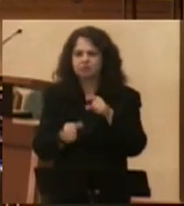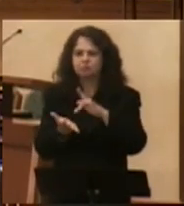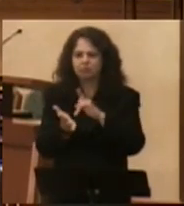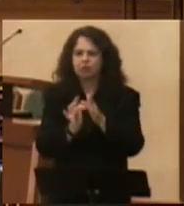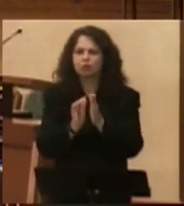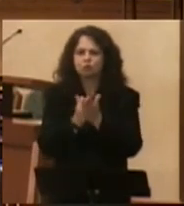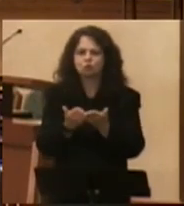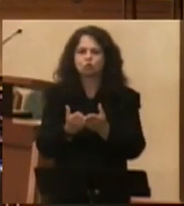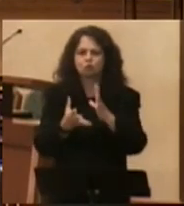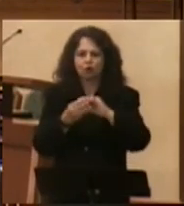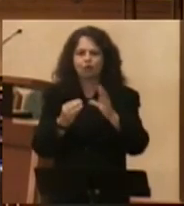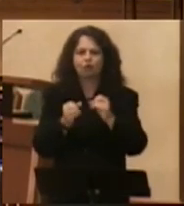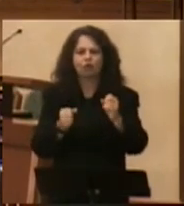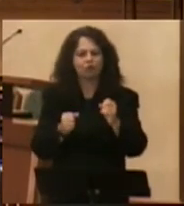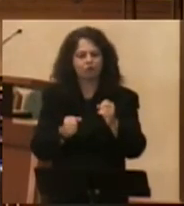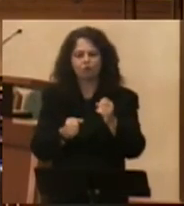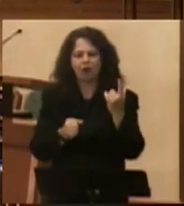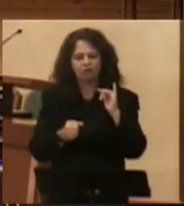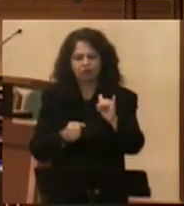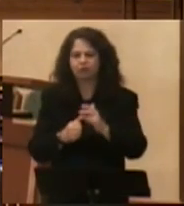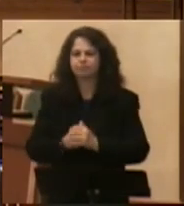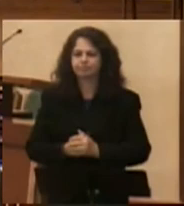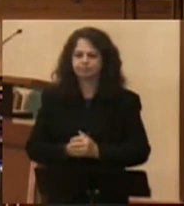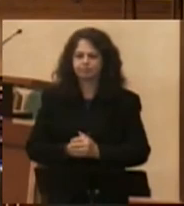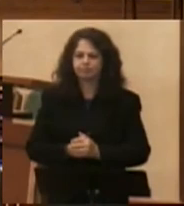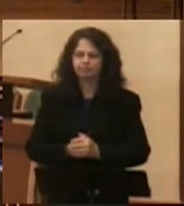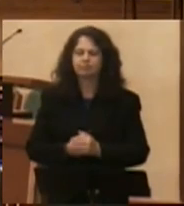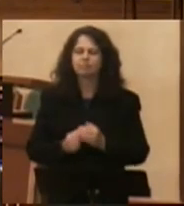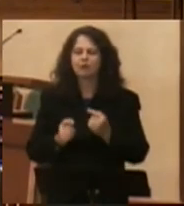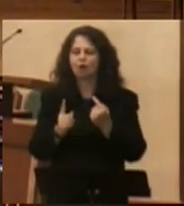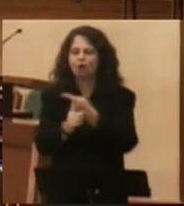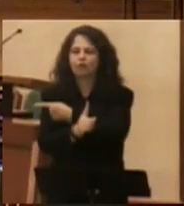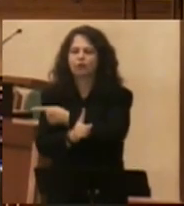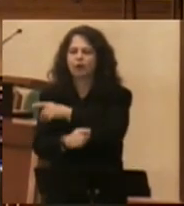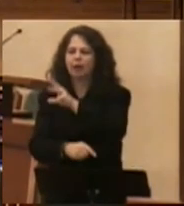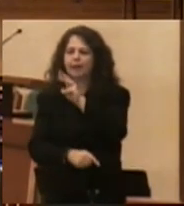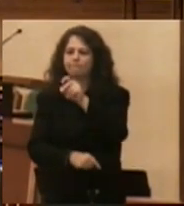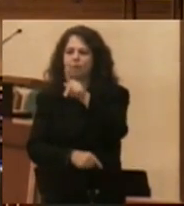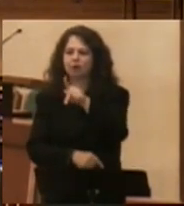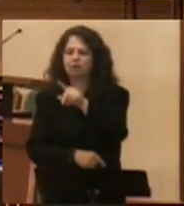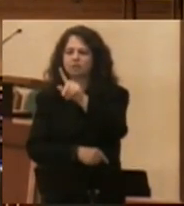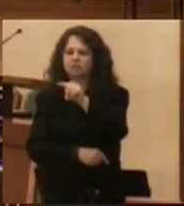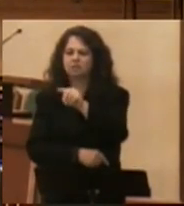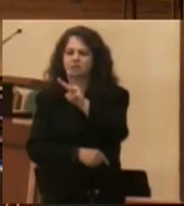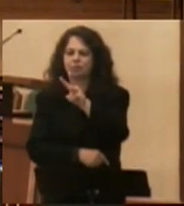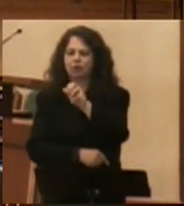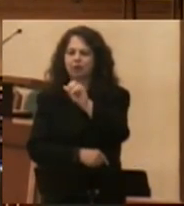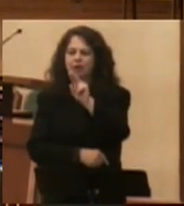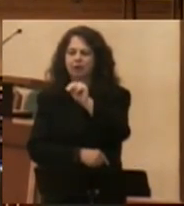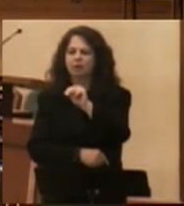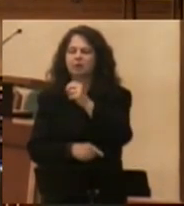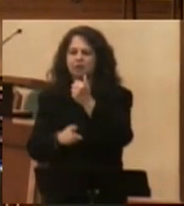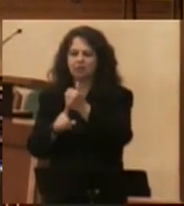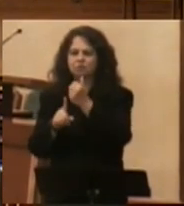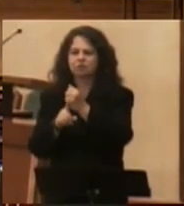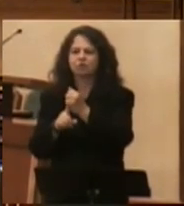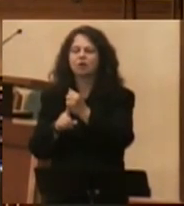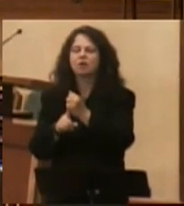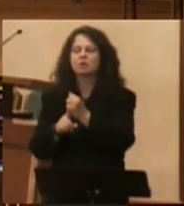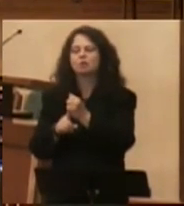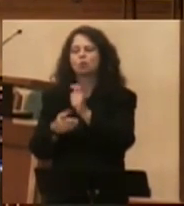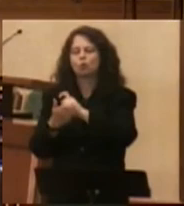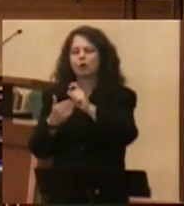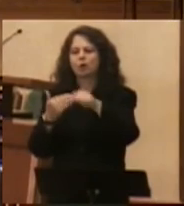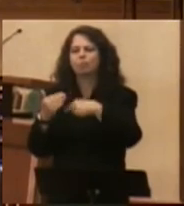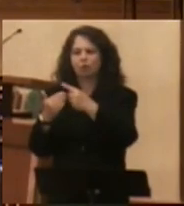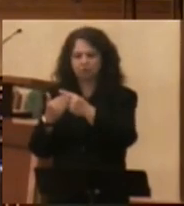ages. Even the humorist Mark Twain took note of the story on a time in which he was in the Holy Land with